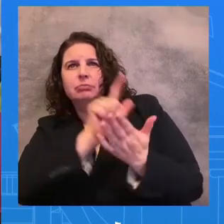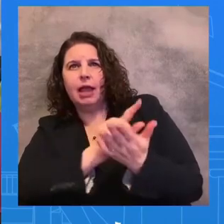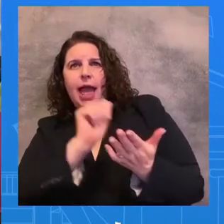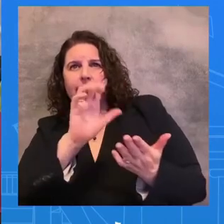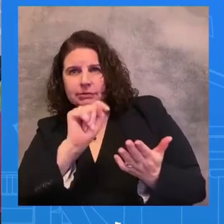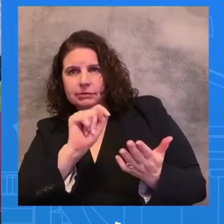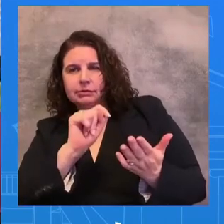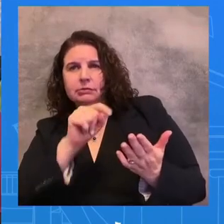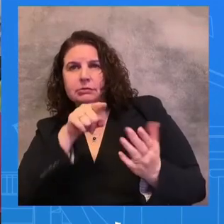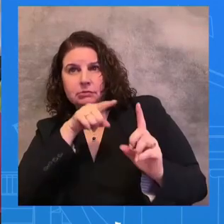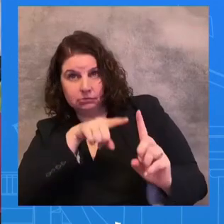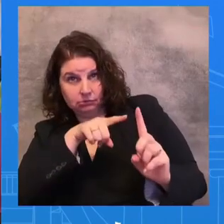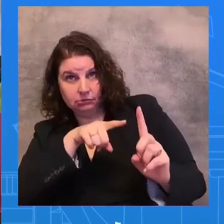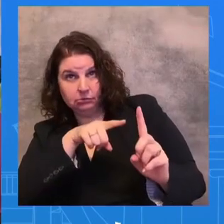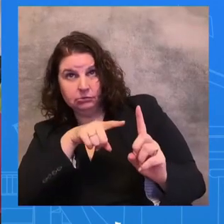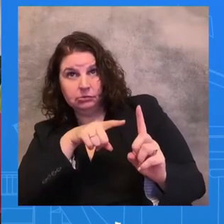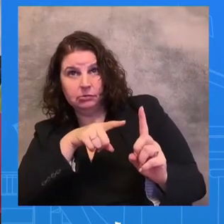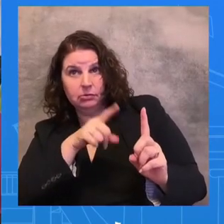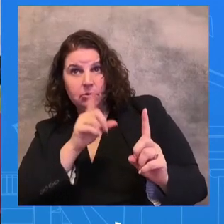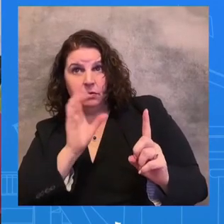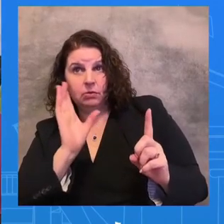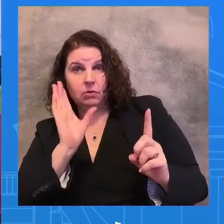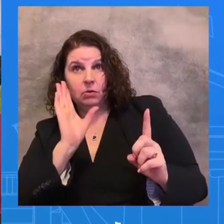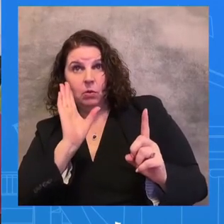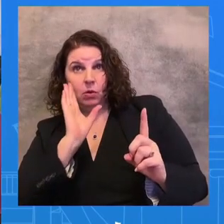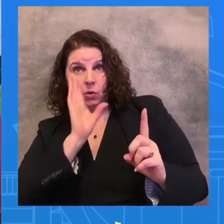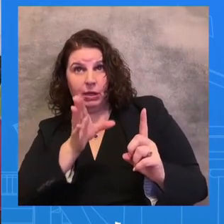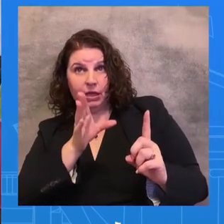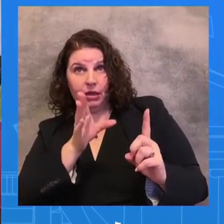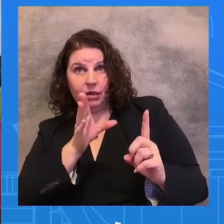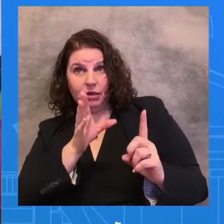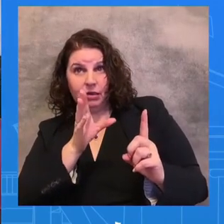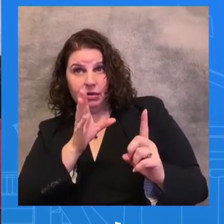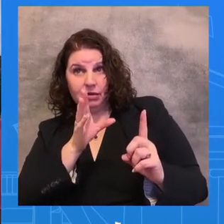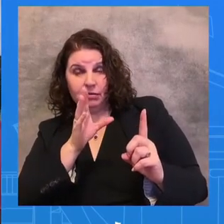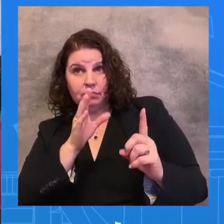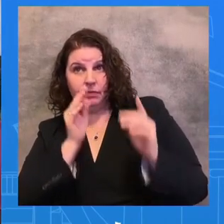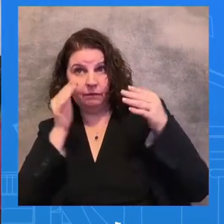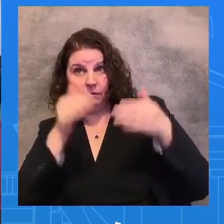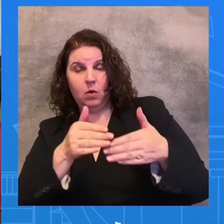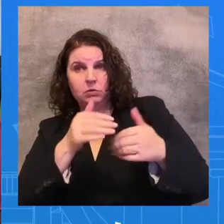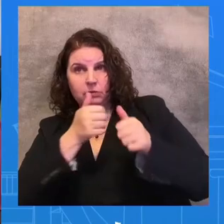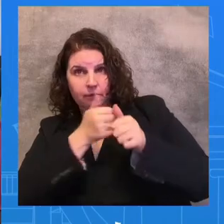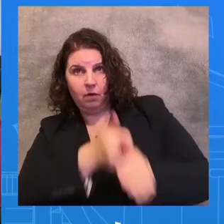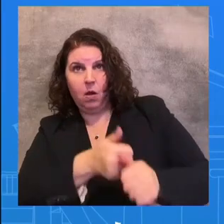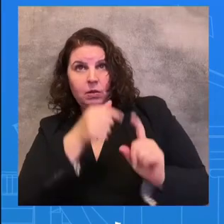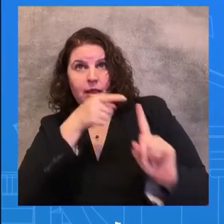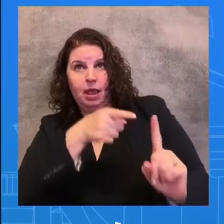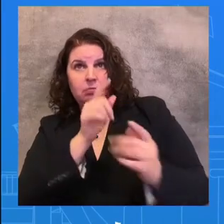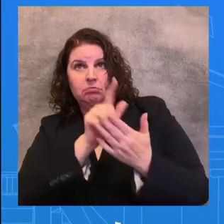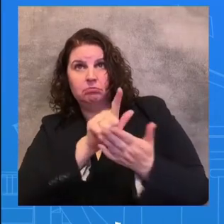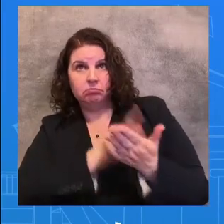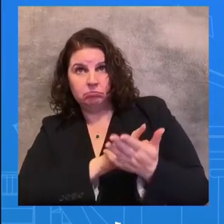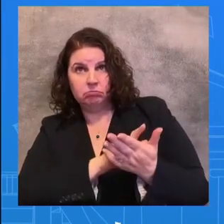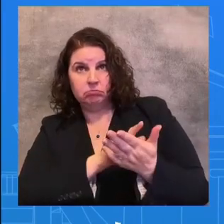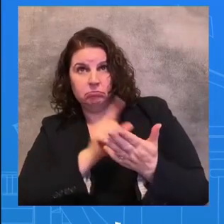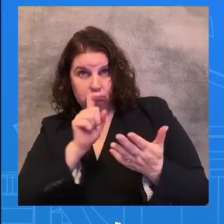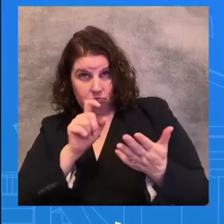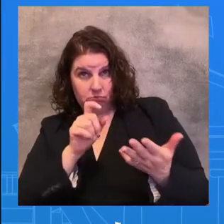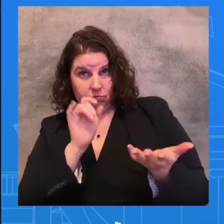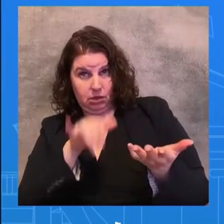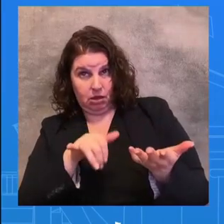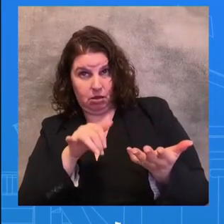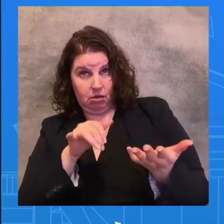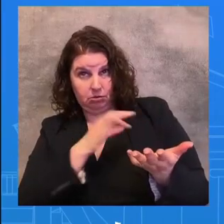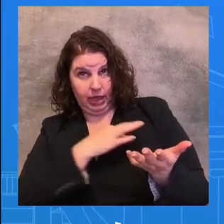on White House employees. Is that something that this White House is supportive of? So I'll say this, we're